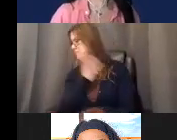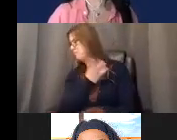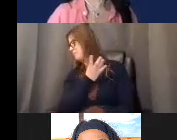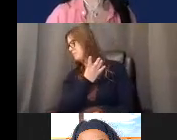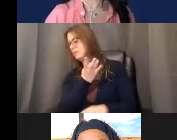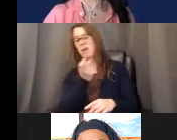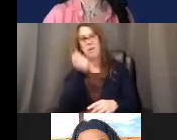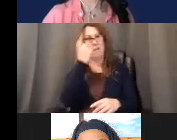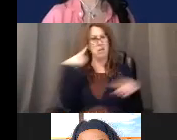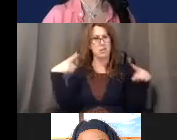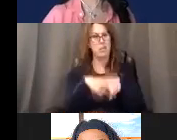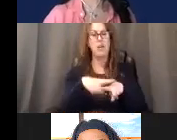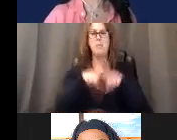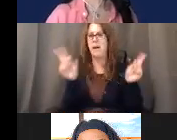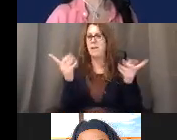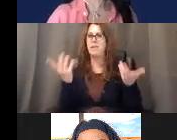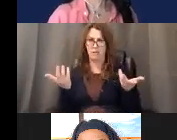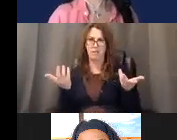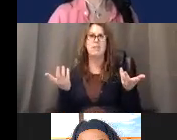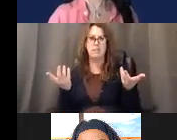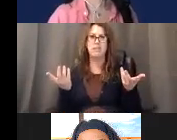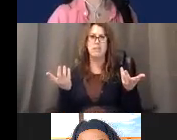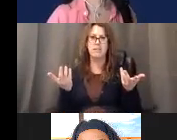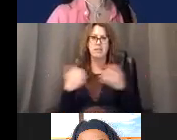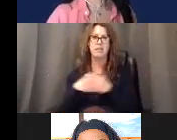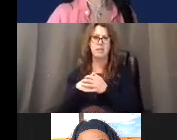direct contrast to the things that we actually want to see as our outcomes.